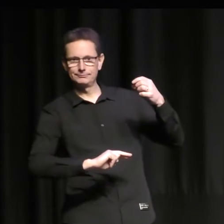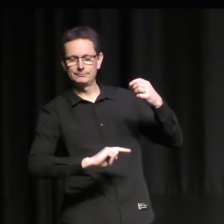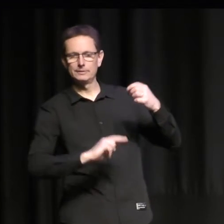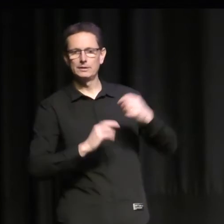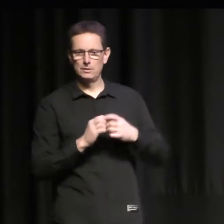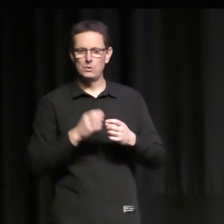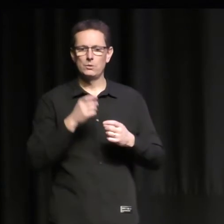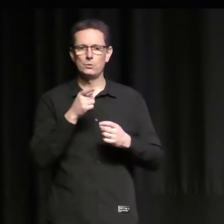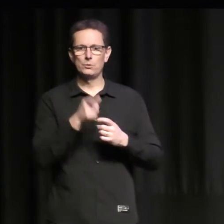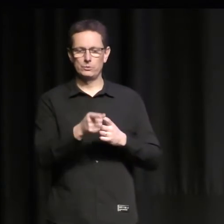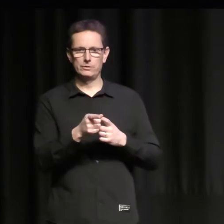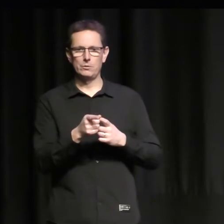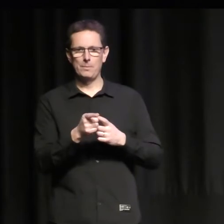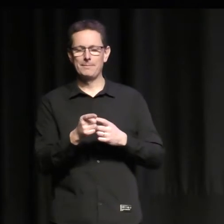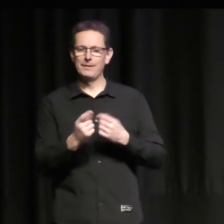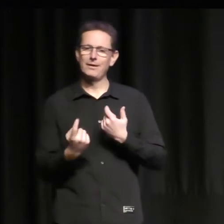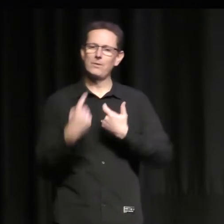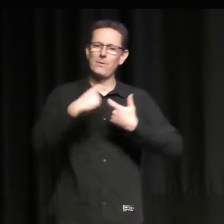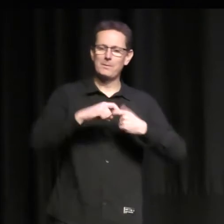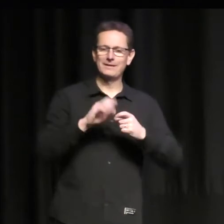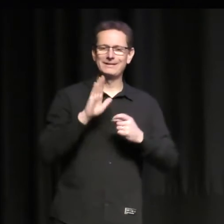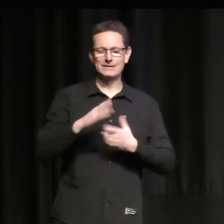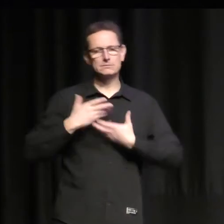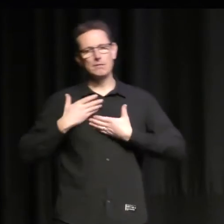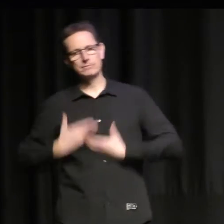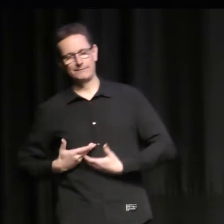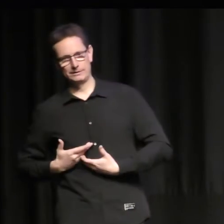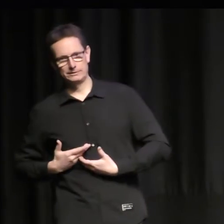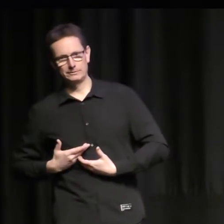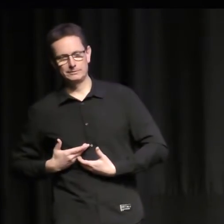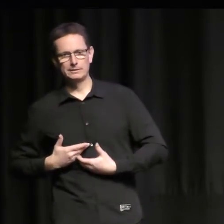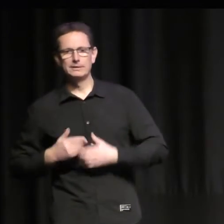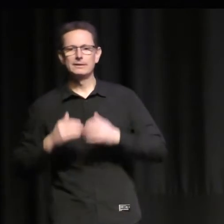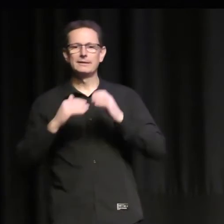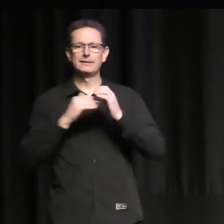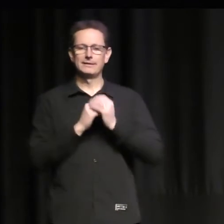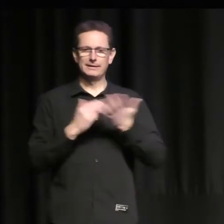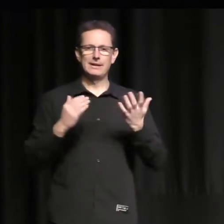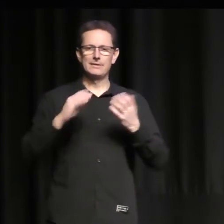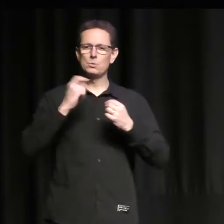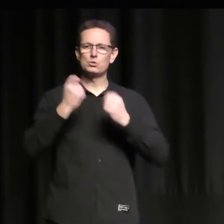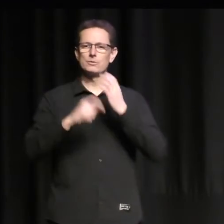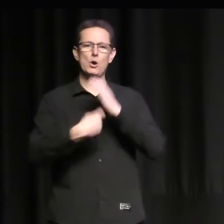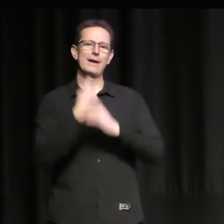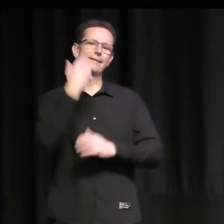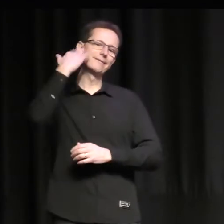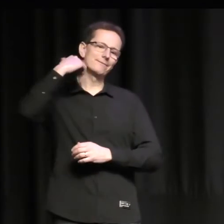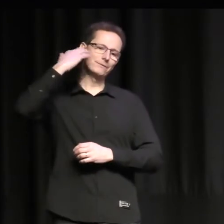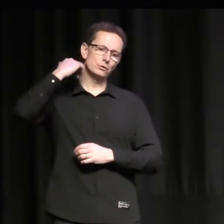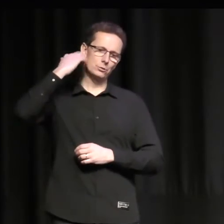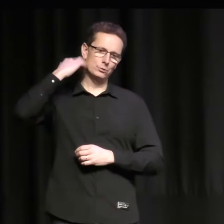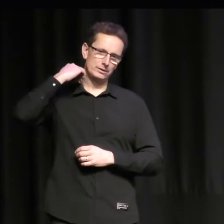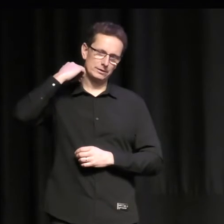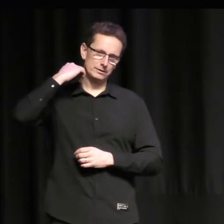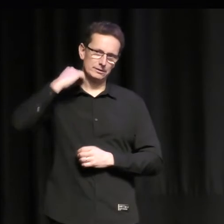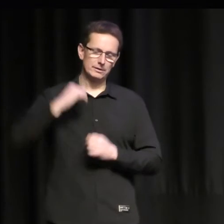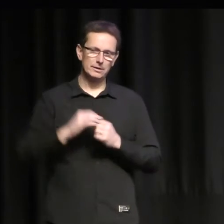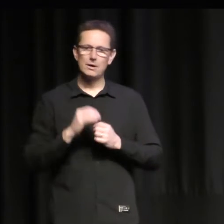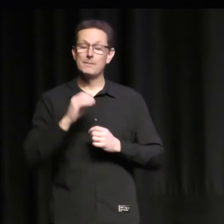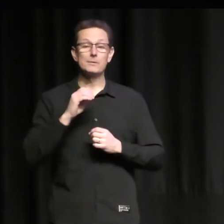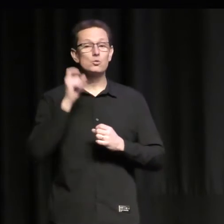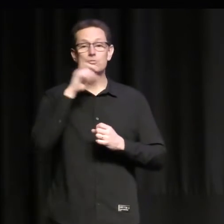they relate their deprivation to an imaginary or real past. And they can't have that